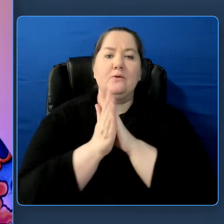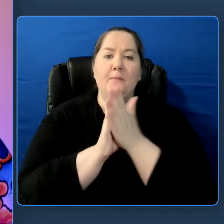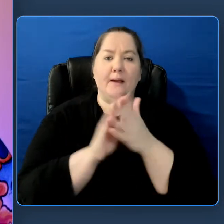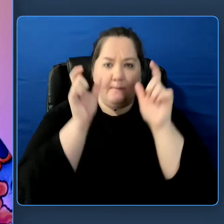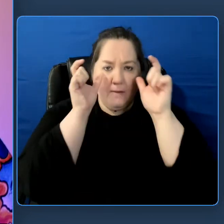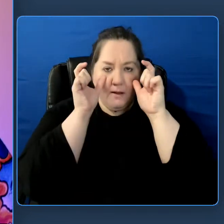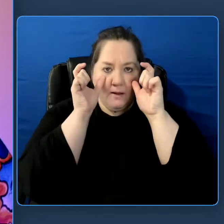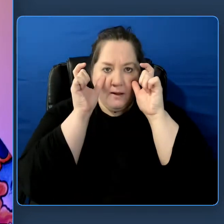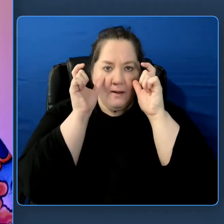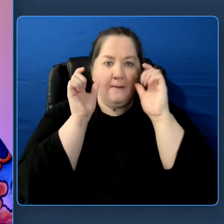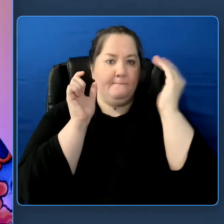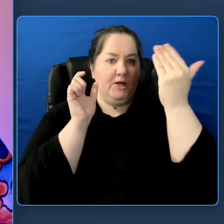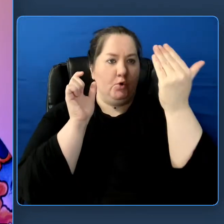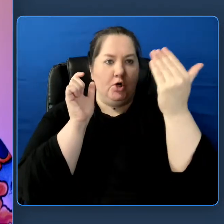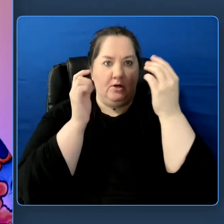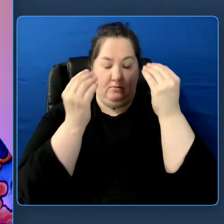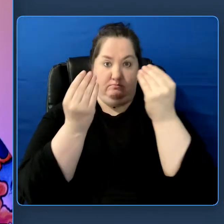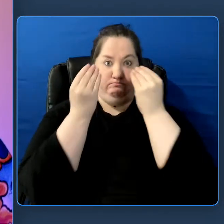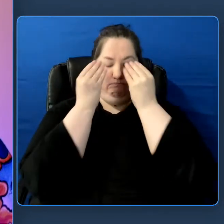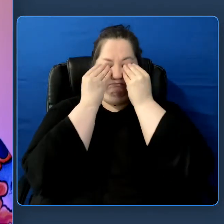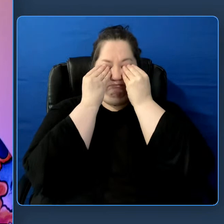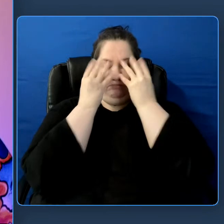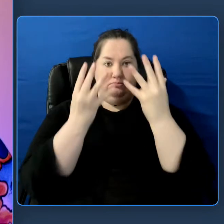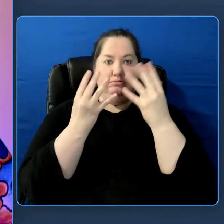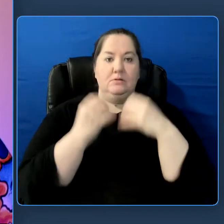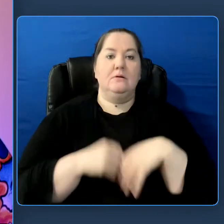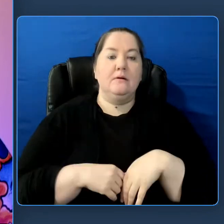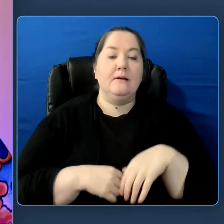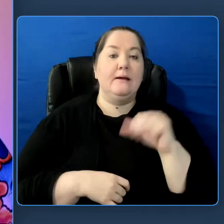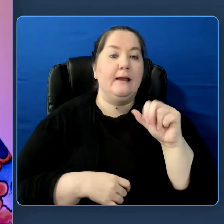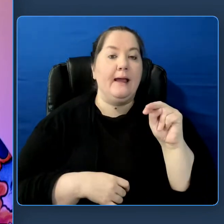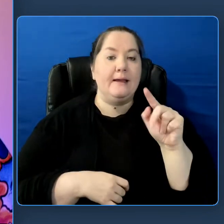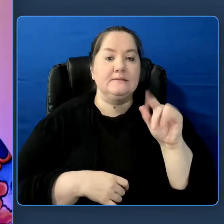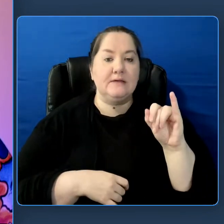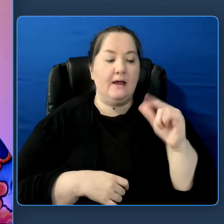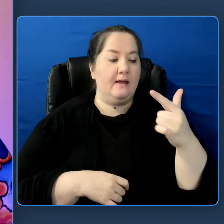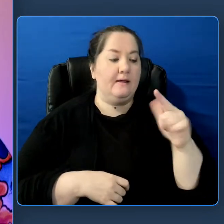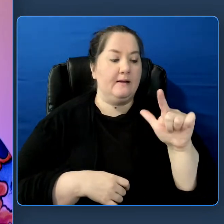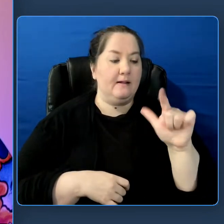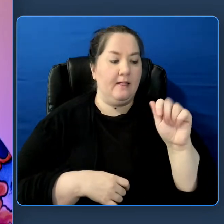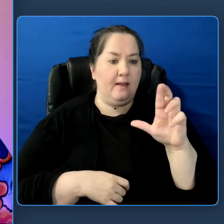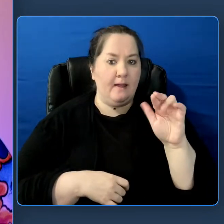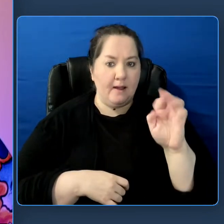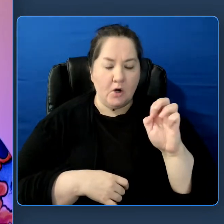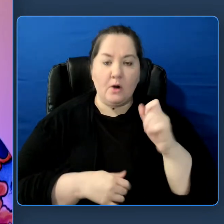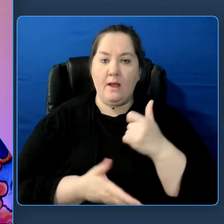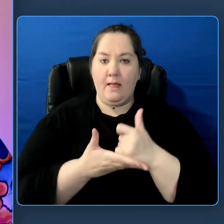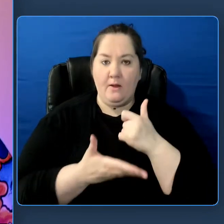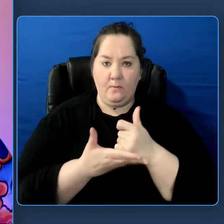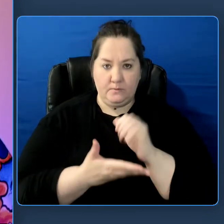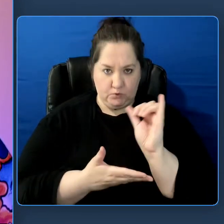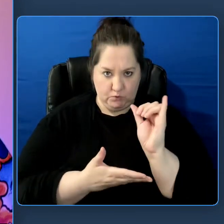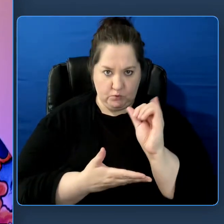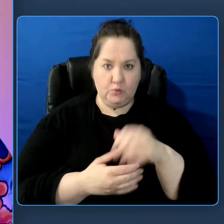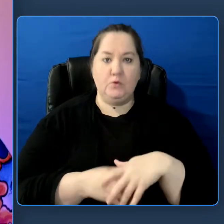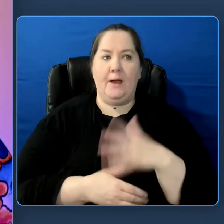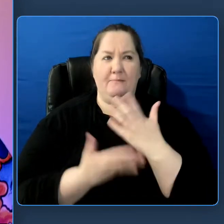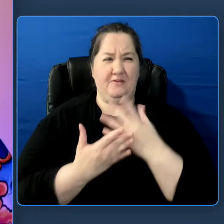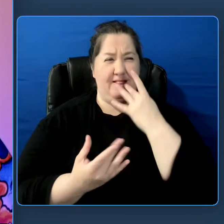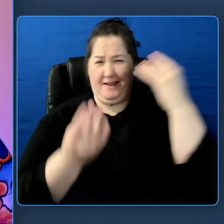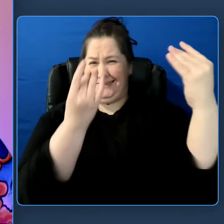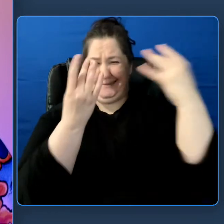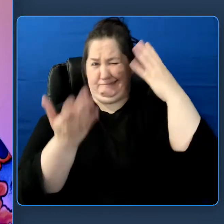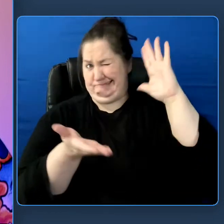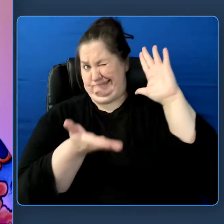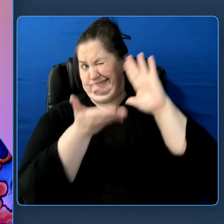at in the camera. Anti-glare is also helpful for toning down effects of lights coming